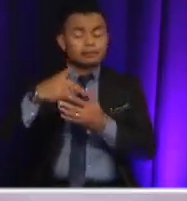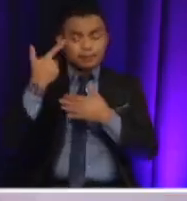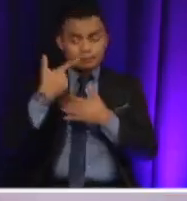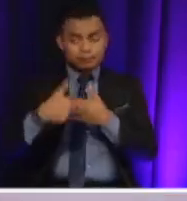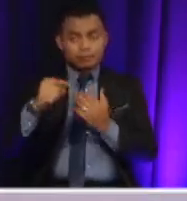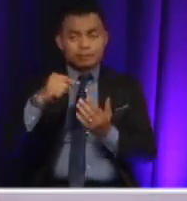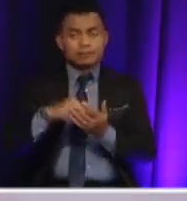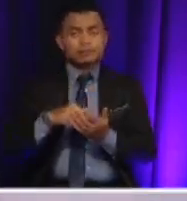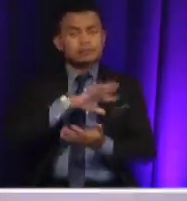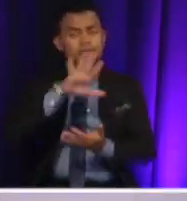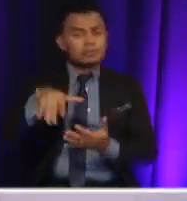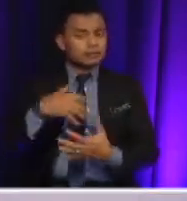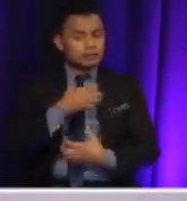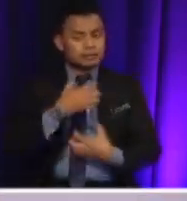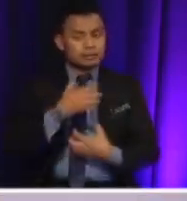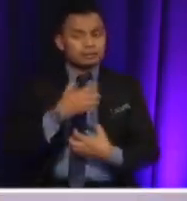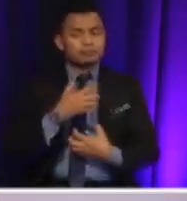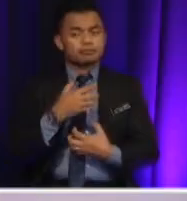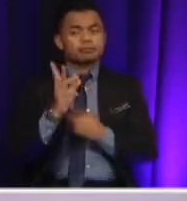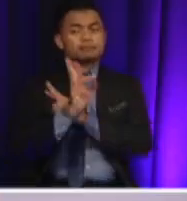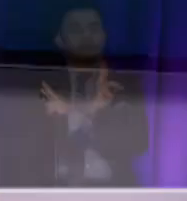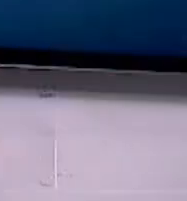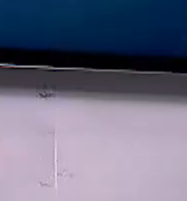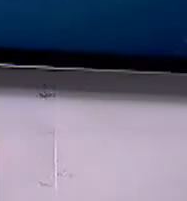you're excited, so we'll be back after a short break.